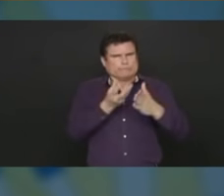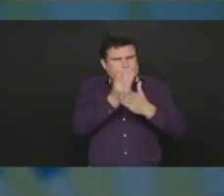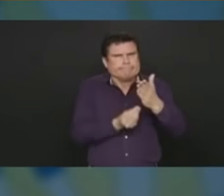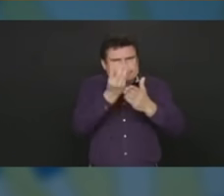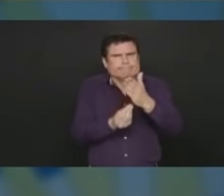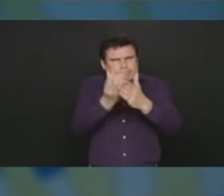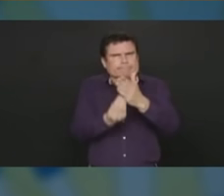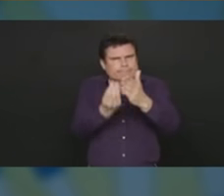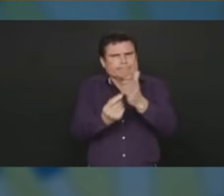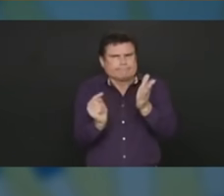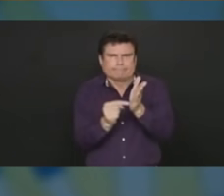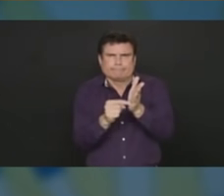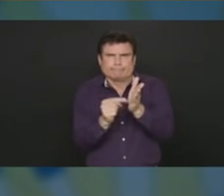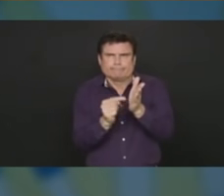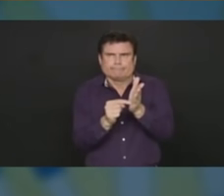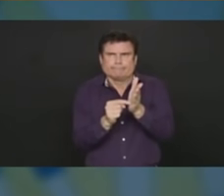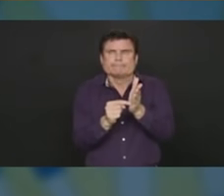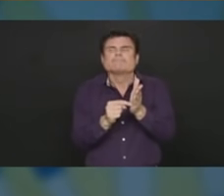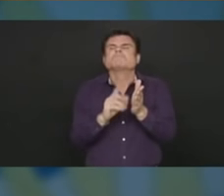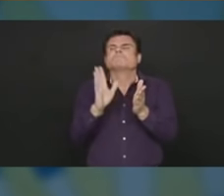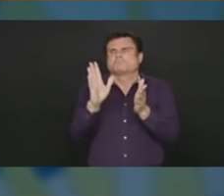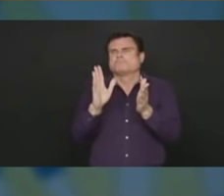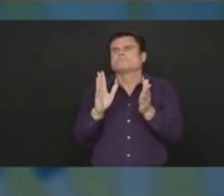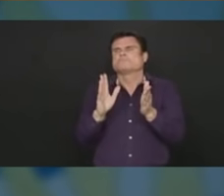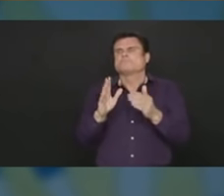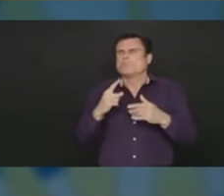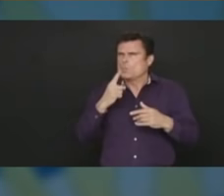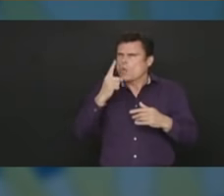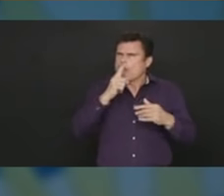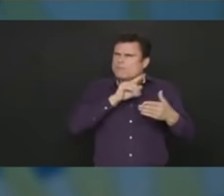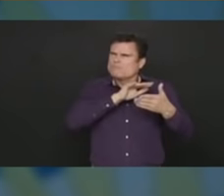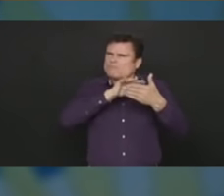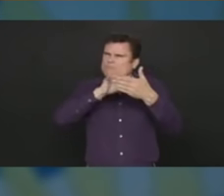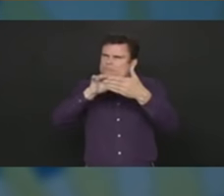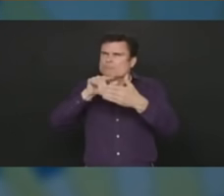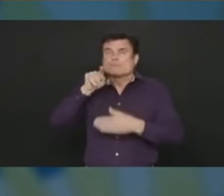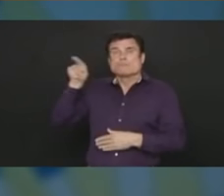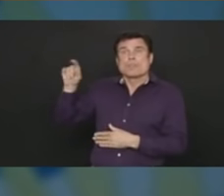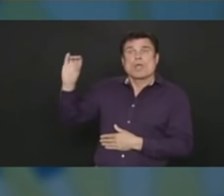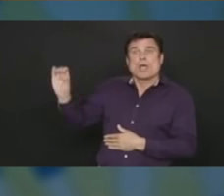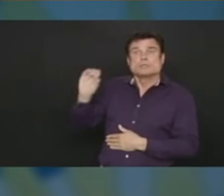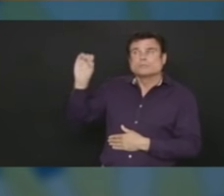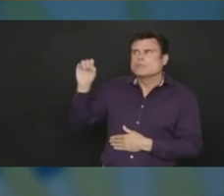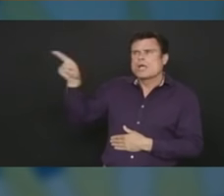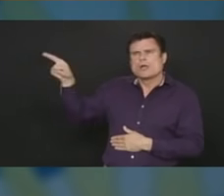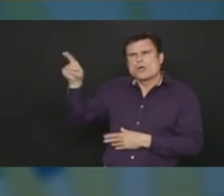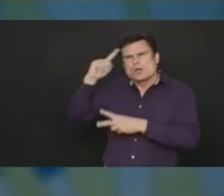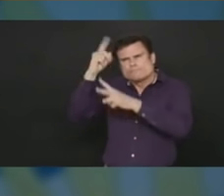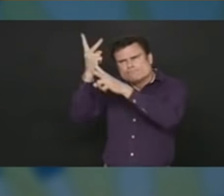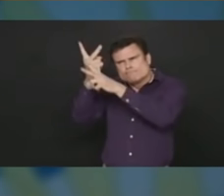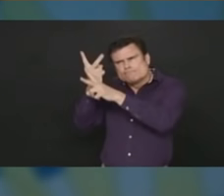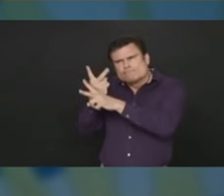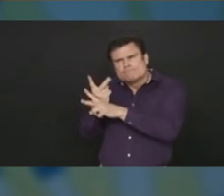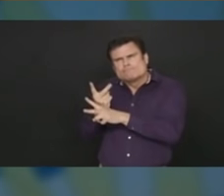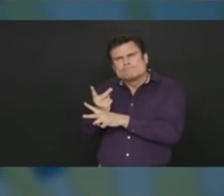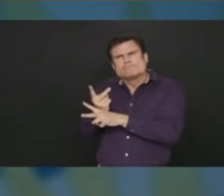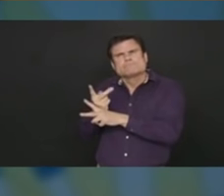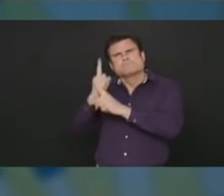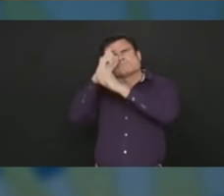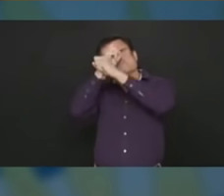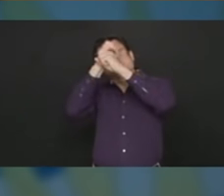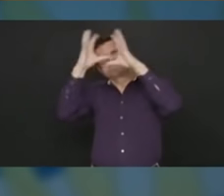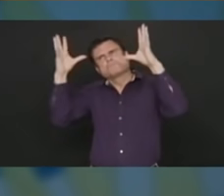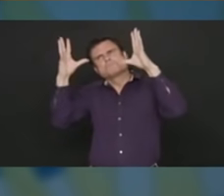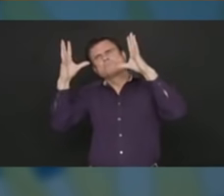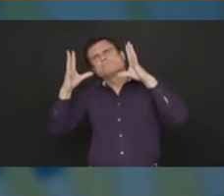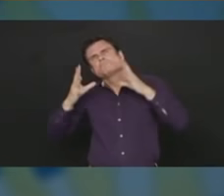that this is a measure that we look at here in BC on an ongoing basis. And we have, on average, all-cause mortality is a